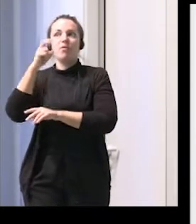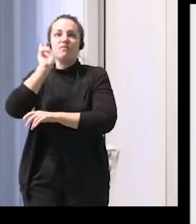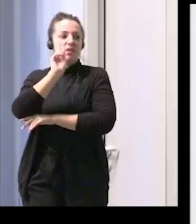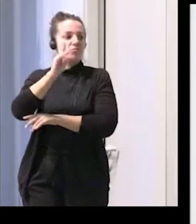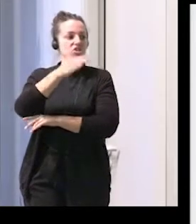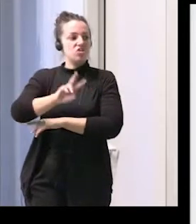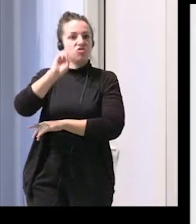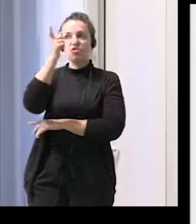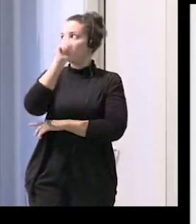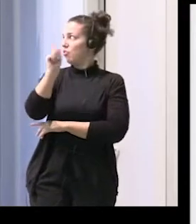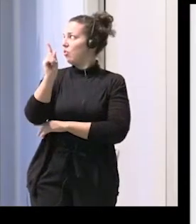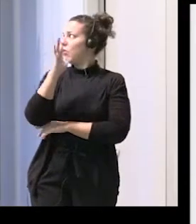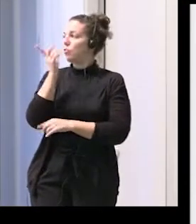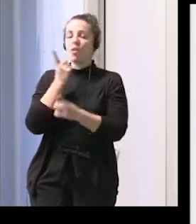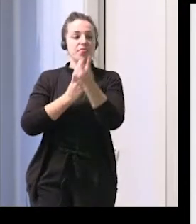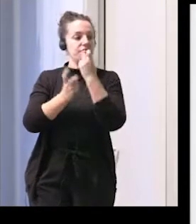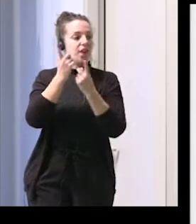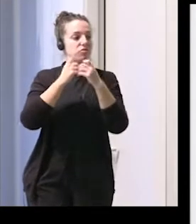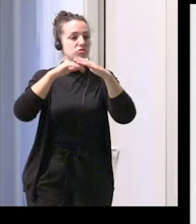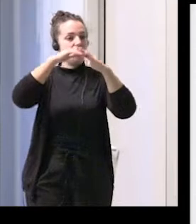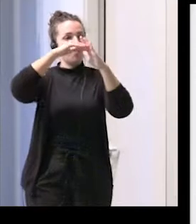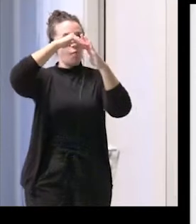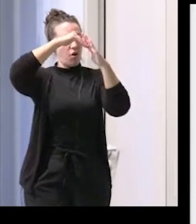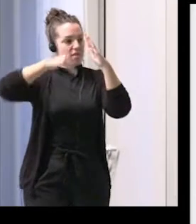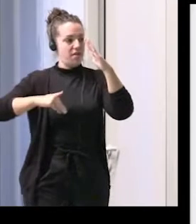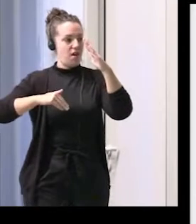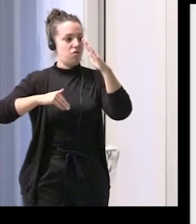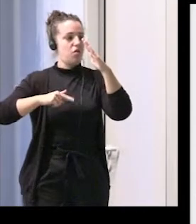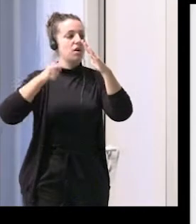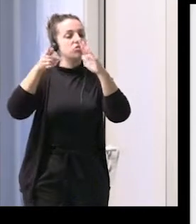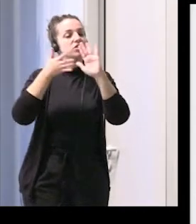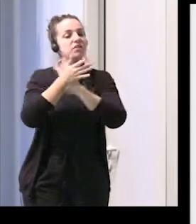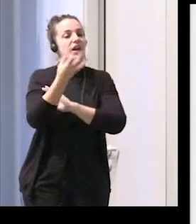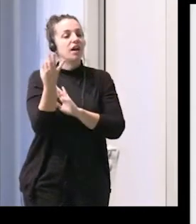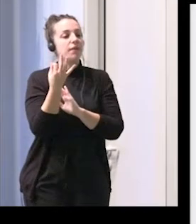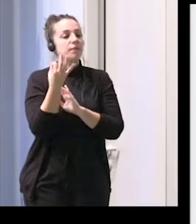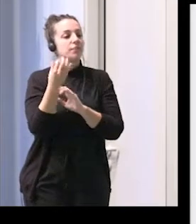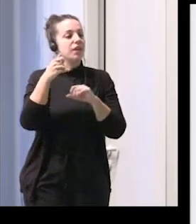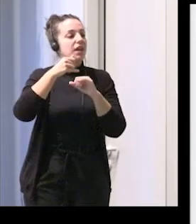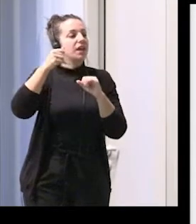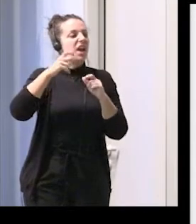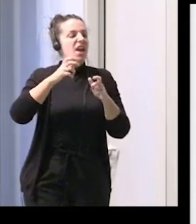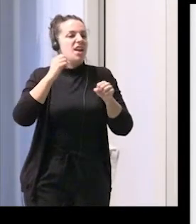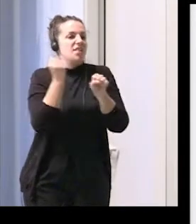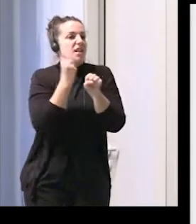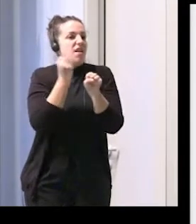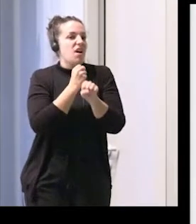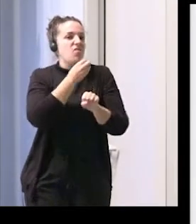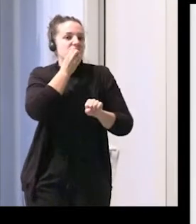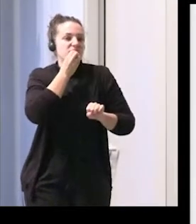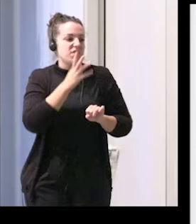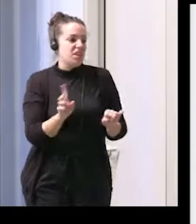data are below that unity line, indicating poor performance in the second implanted